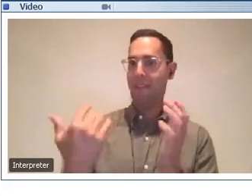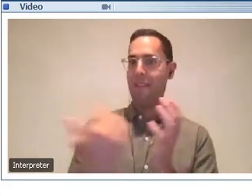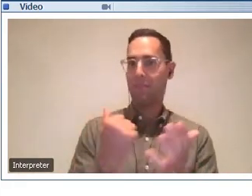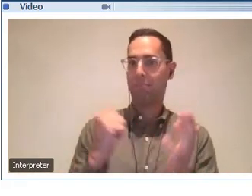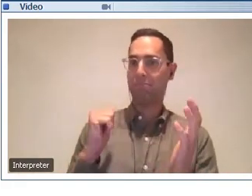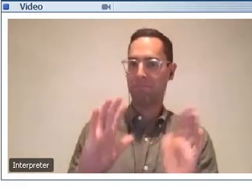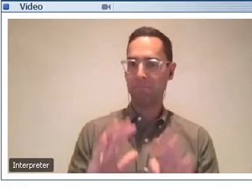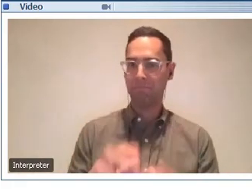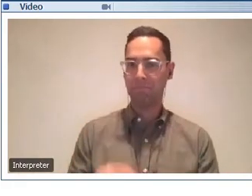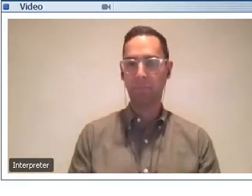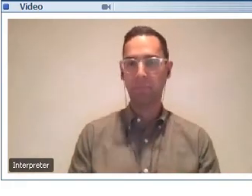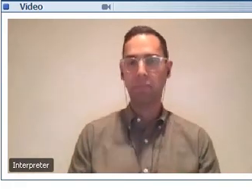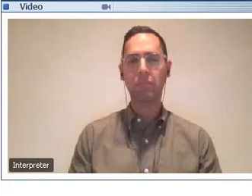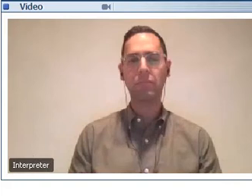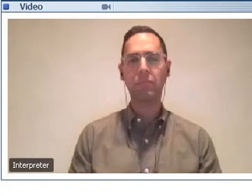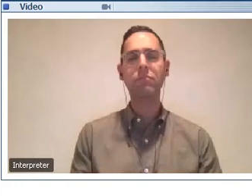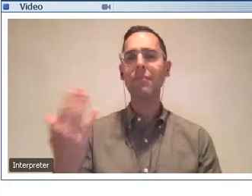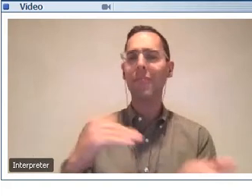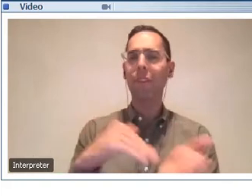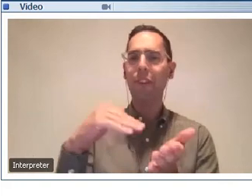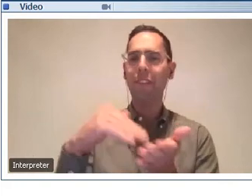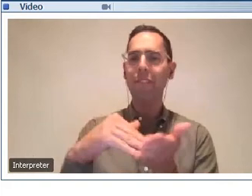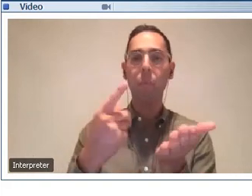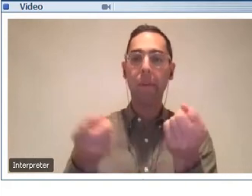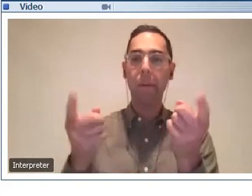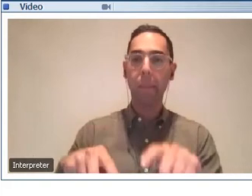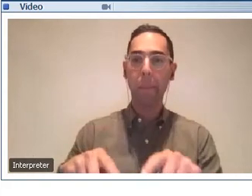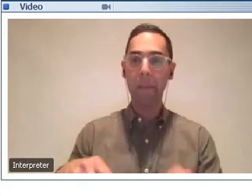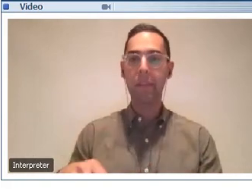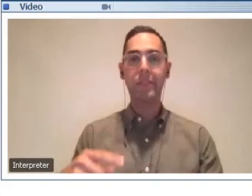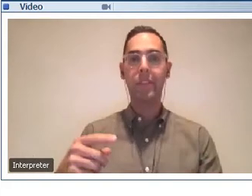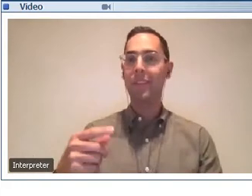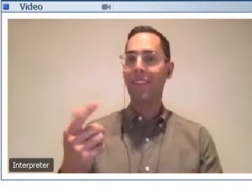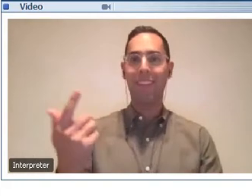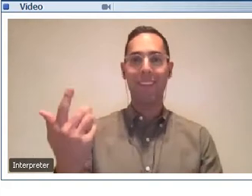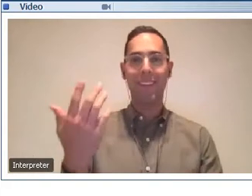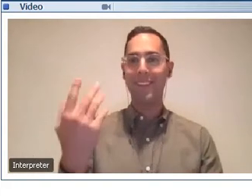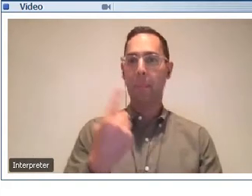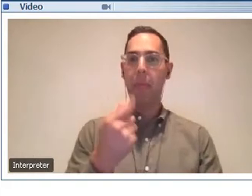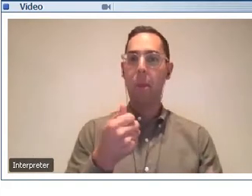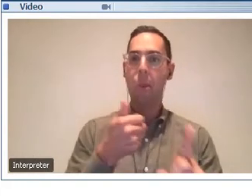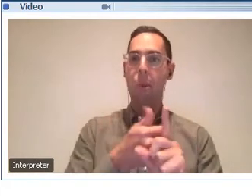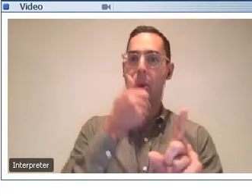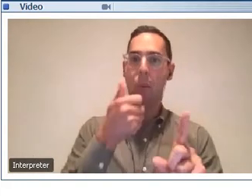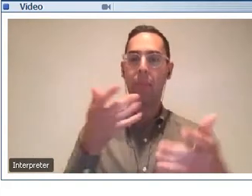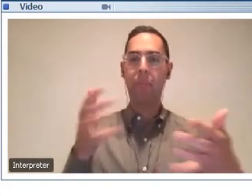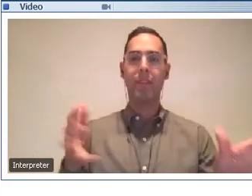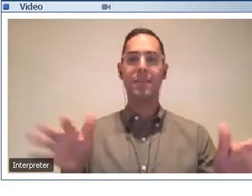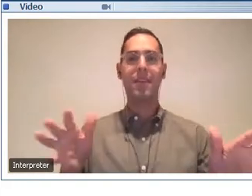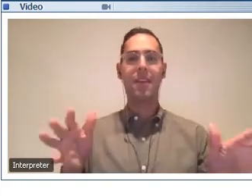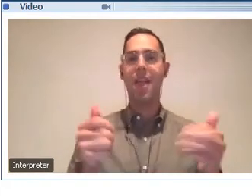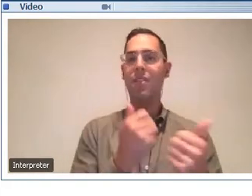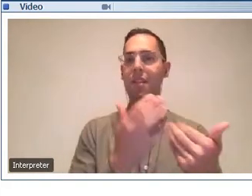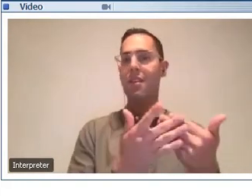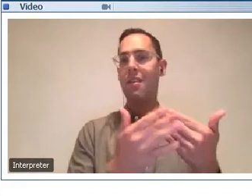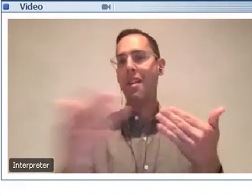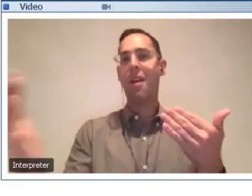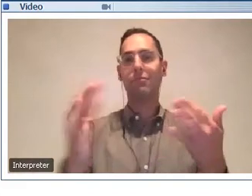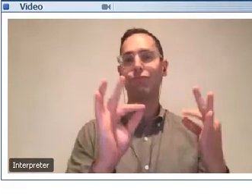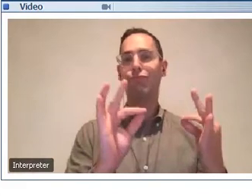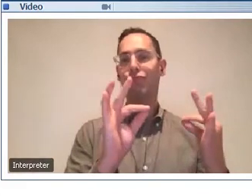But I think as often happens, the unexpected doesn't just happen once. And for my family, it happened a